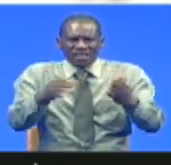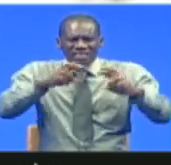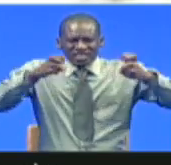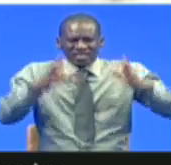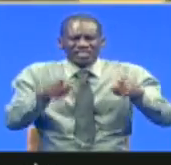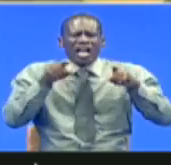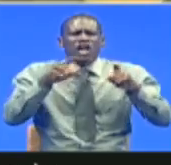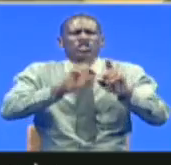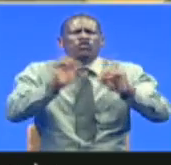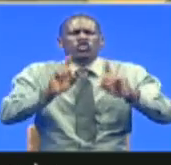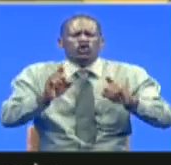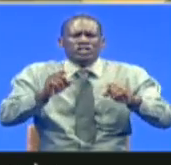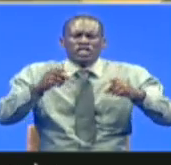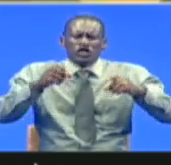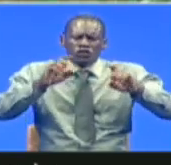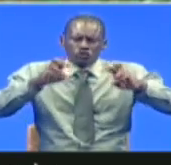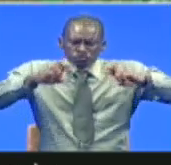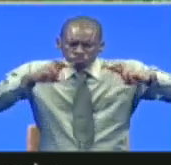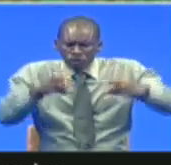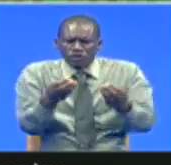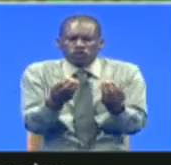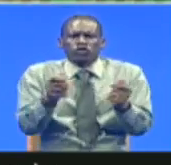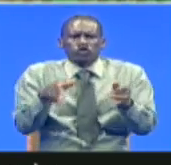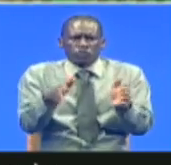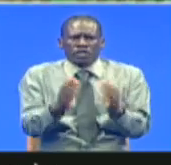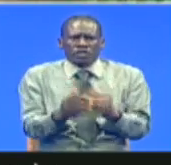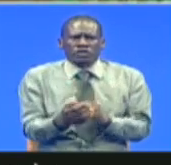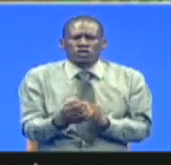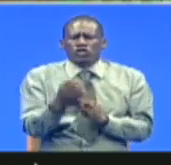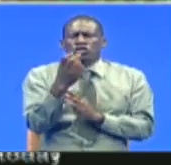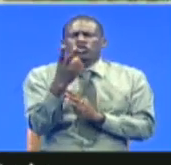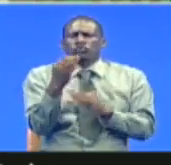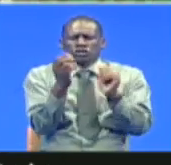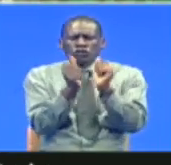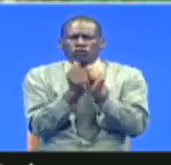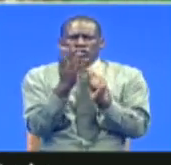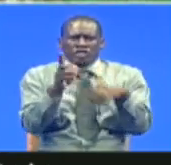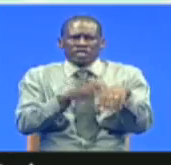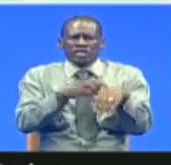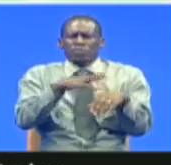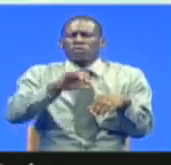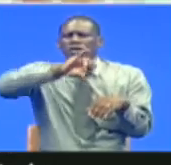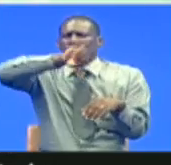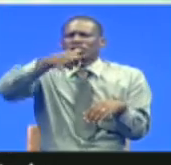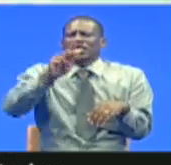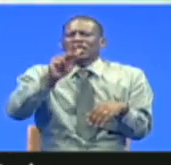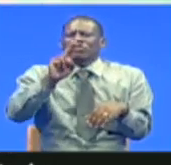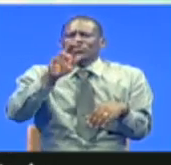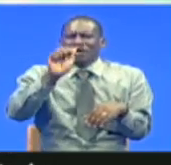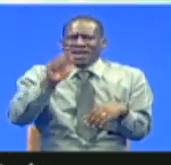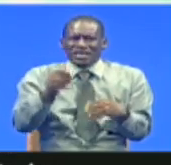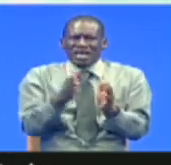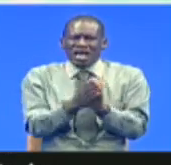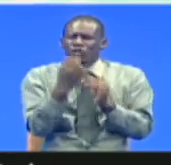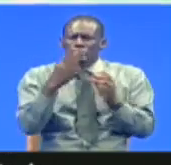accused of not breaking the ground with these solutions. 2014, wakati tulienda J-Quant, na tukaenda tukaona